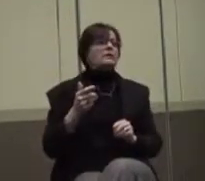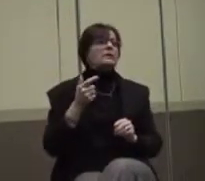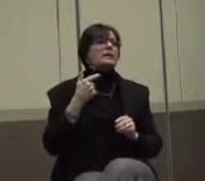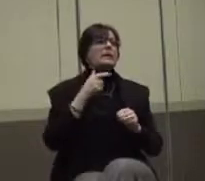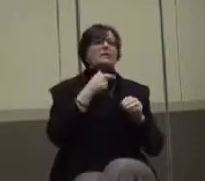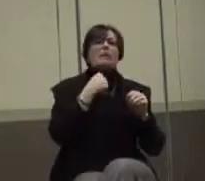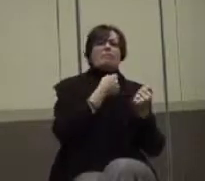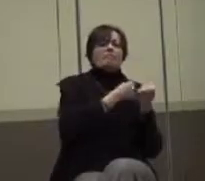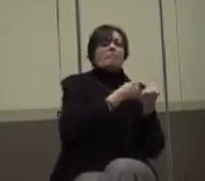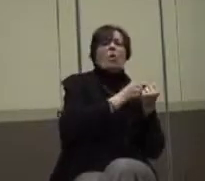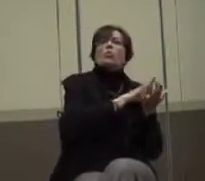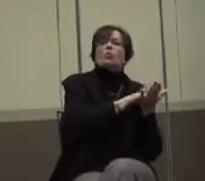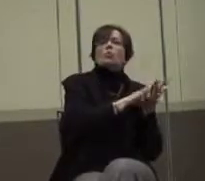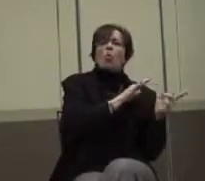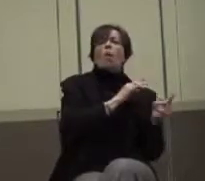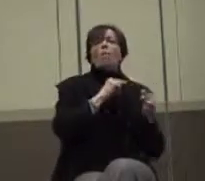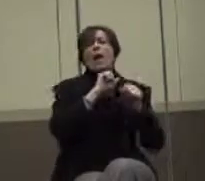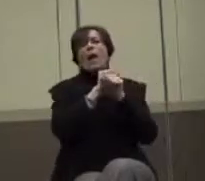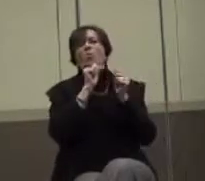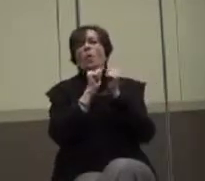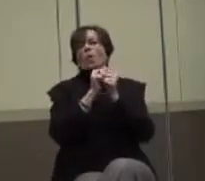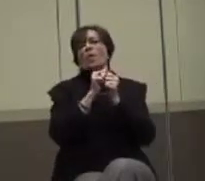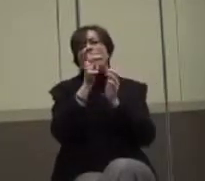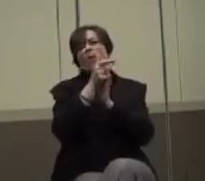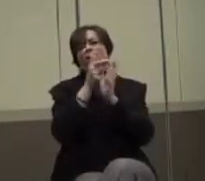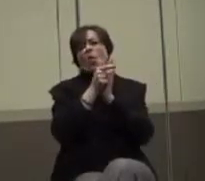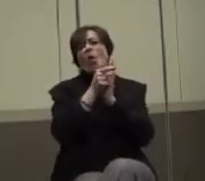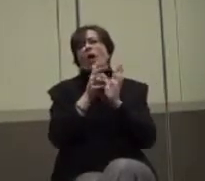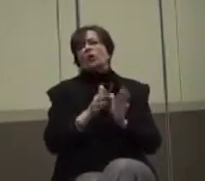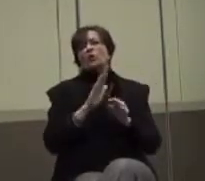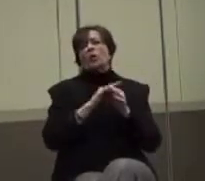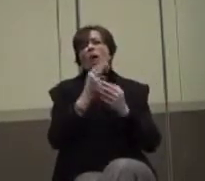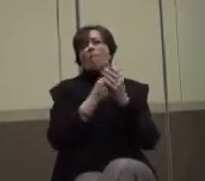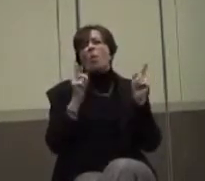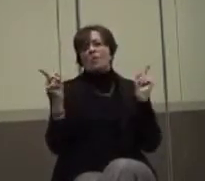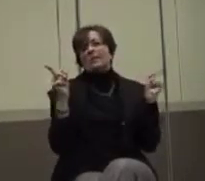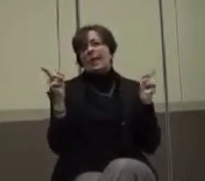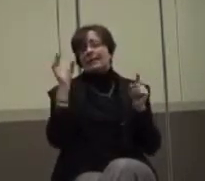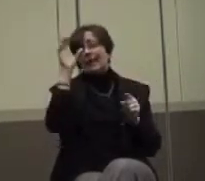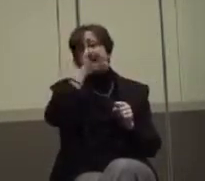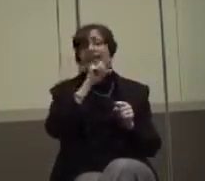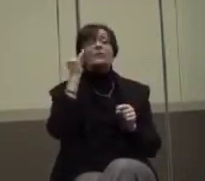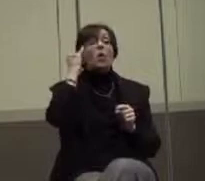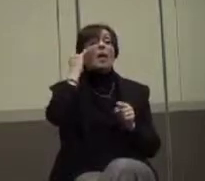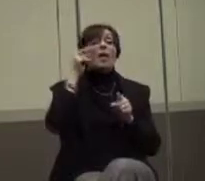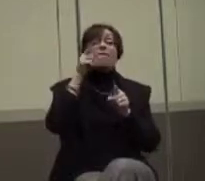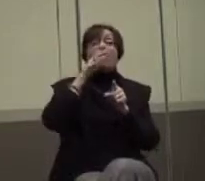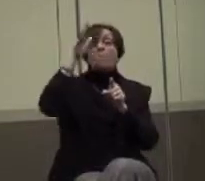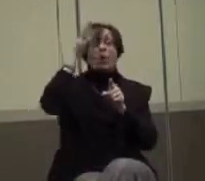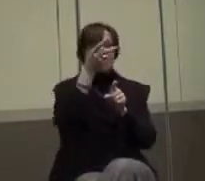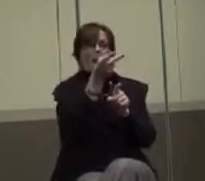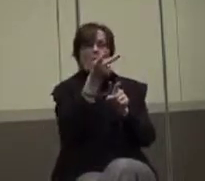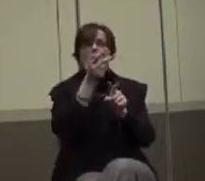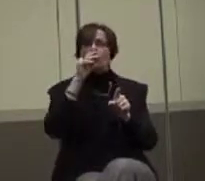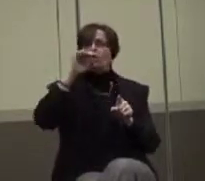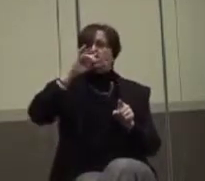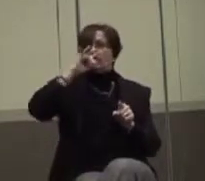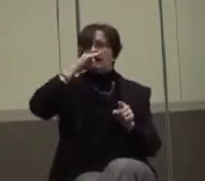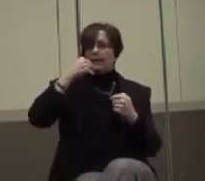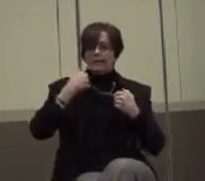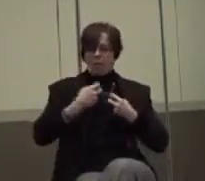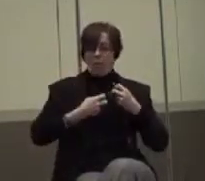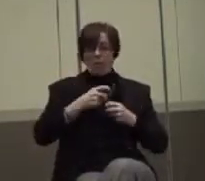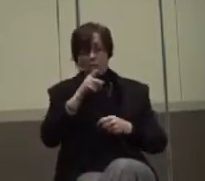with lawyers on both sides, I guess. What they'll do is, if you're a parent, so if this is a couple there, their child's having problems, I'll say, does your child have